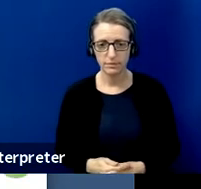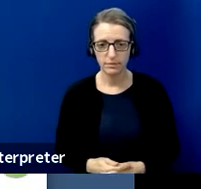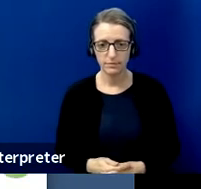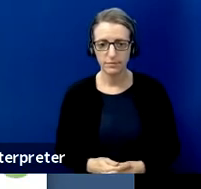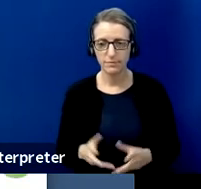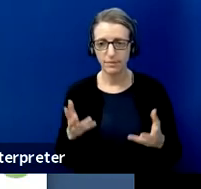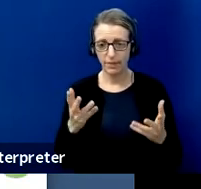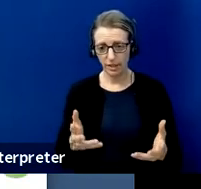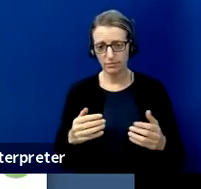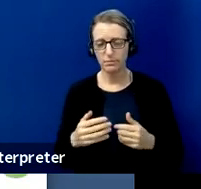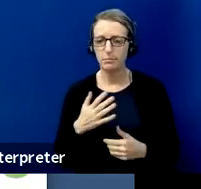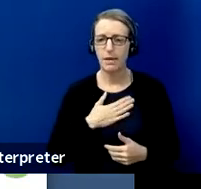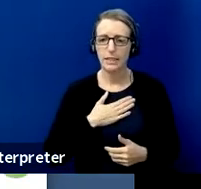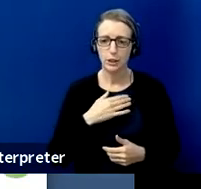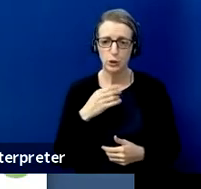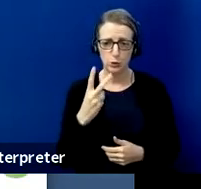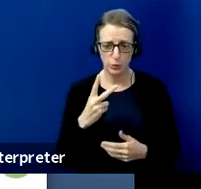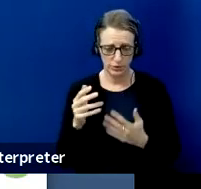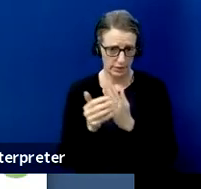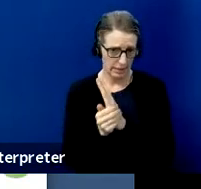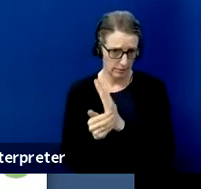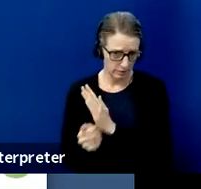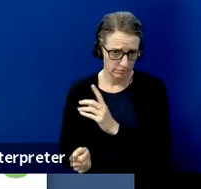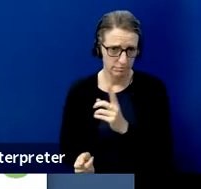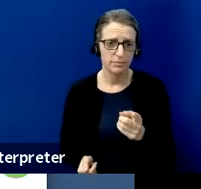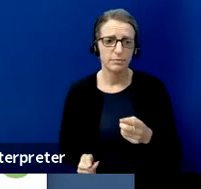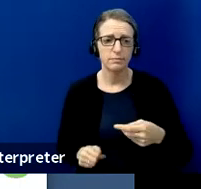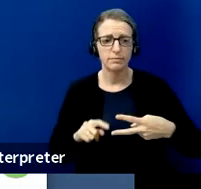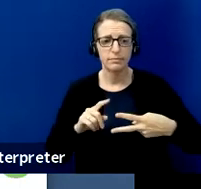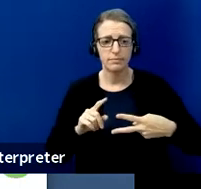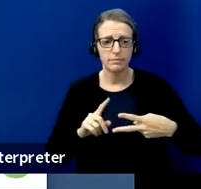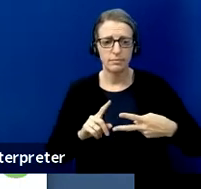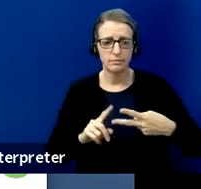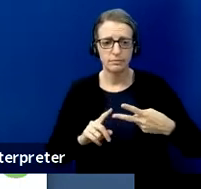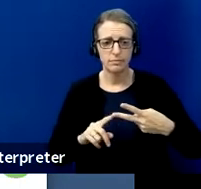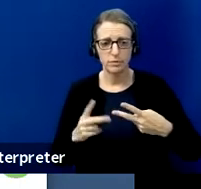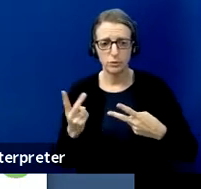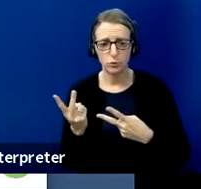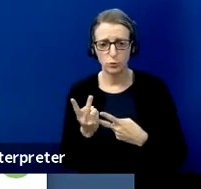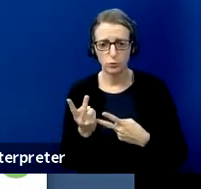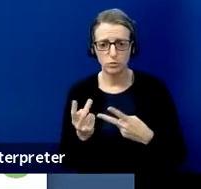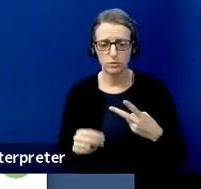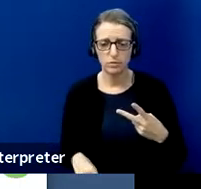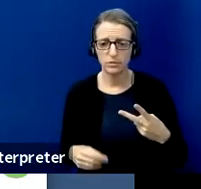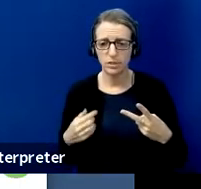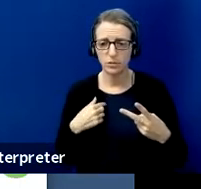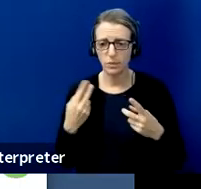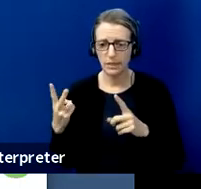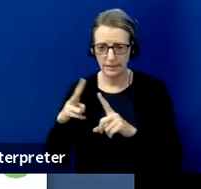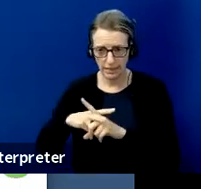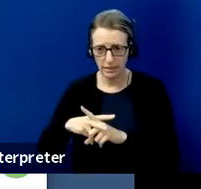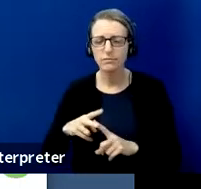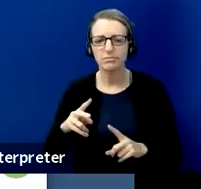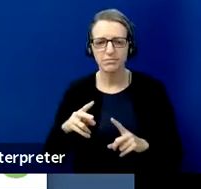There we go, my 2 skills. This one was the 2. So I'm assigning it and I can give